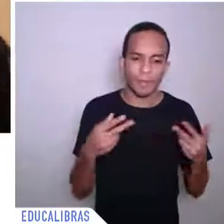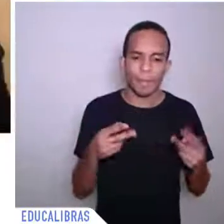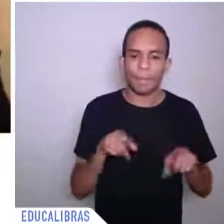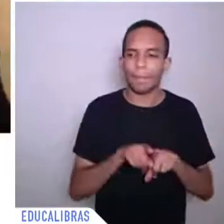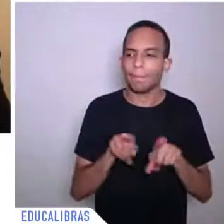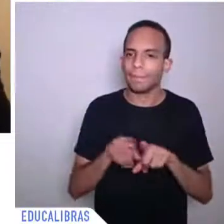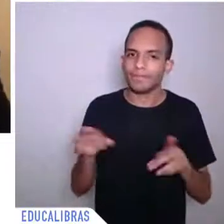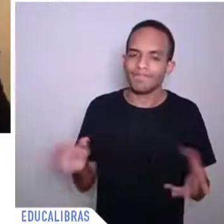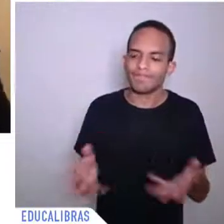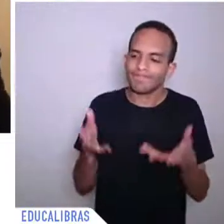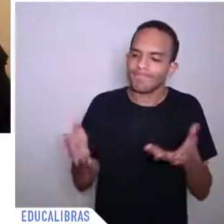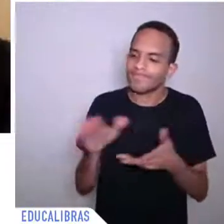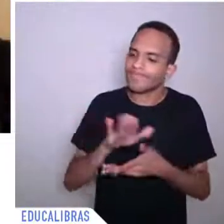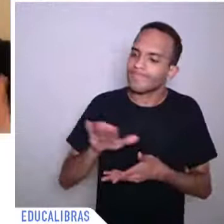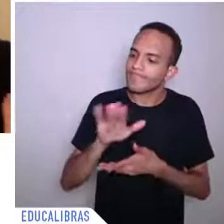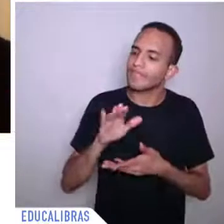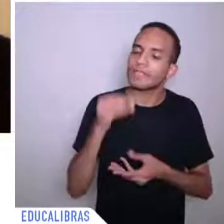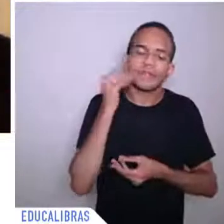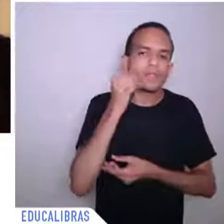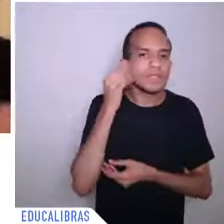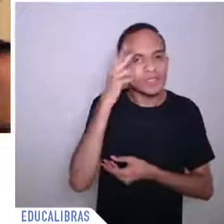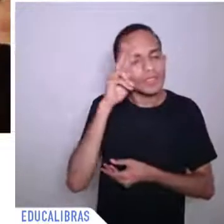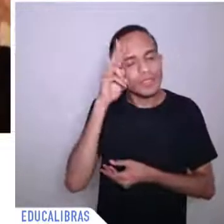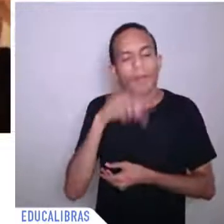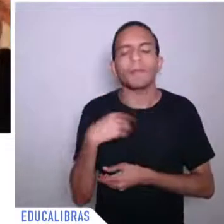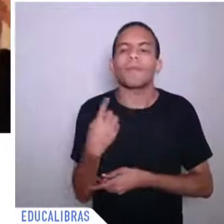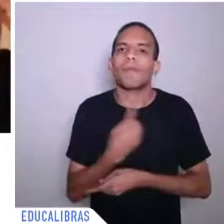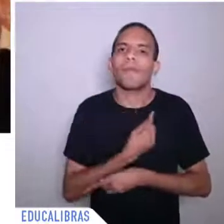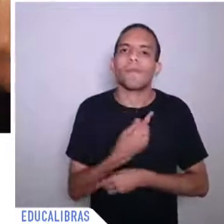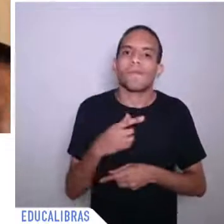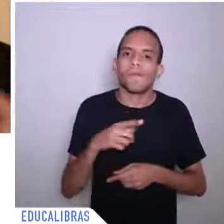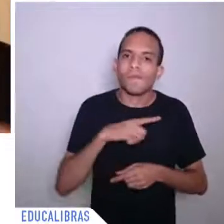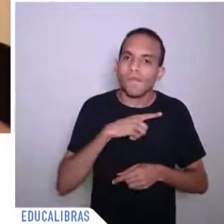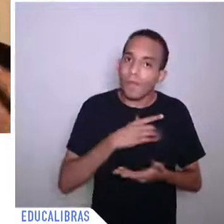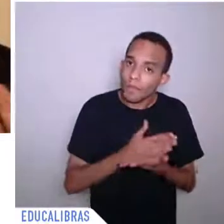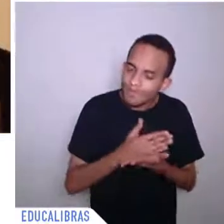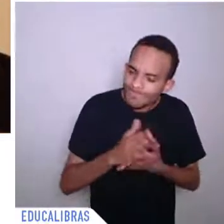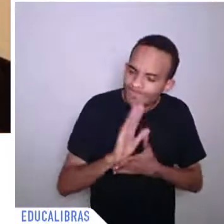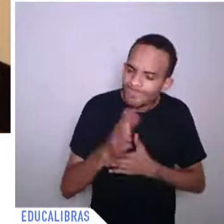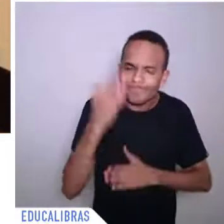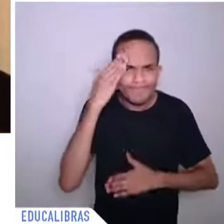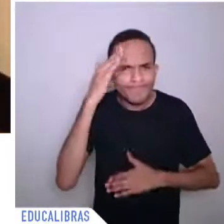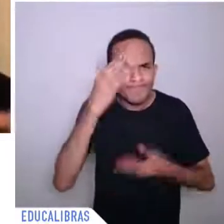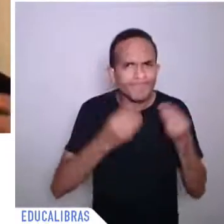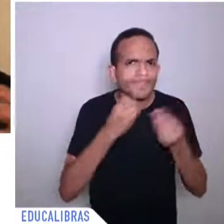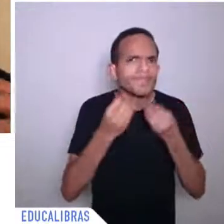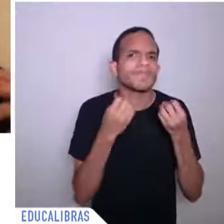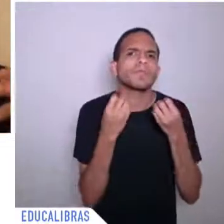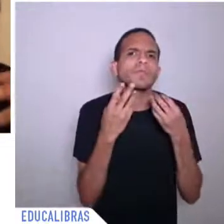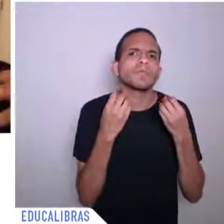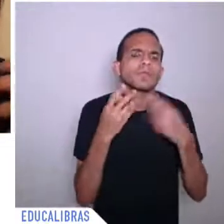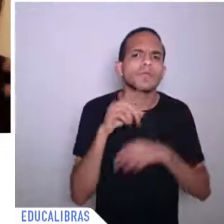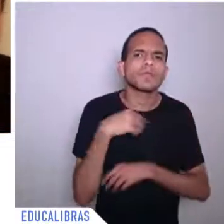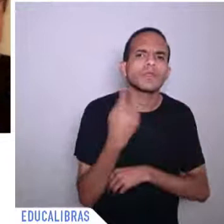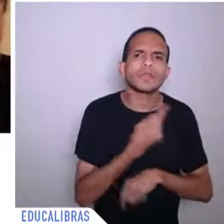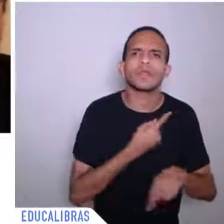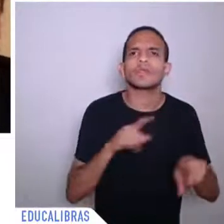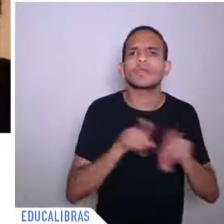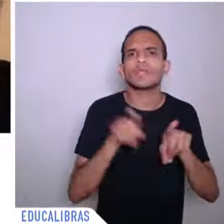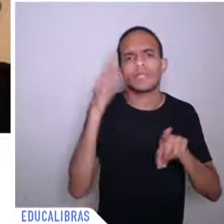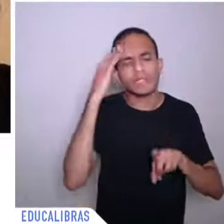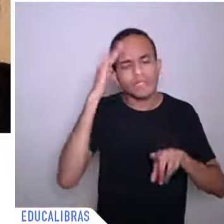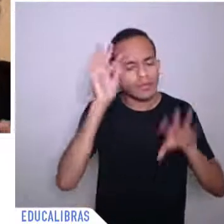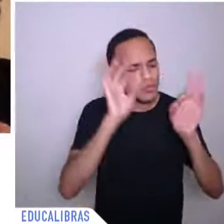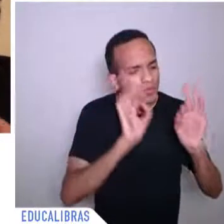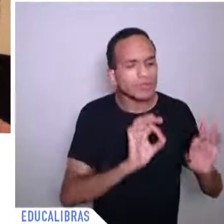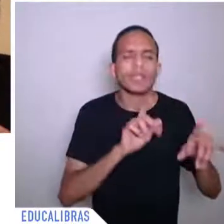forged from historical experiences and influencing history. So our role is, as far as we